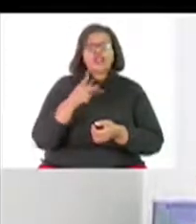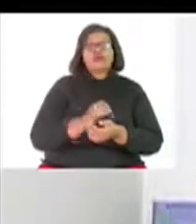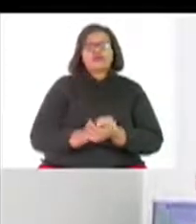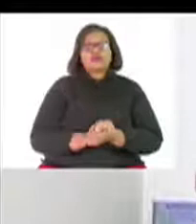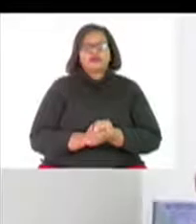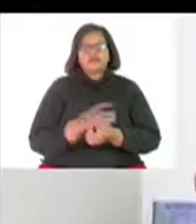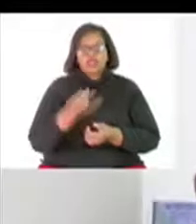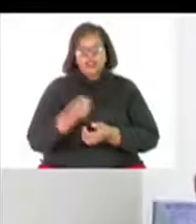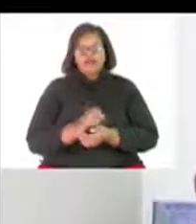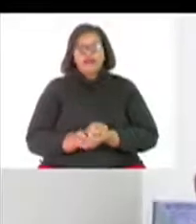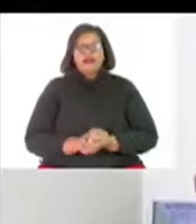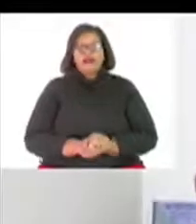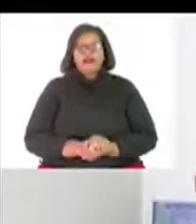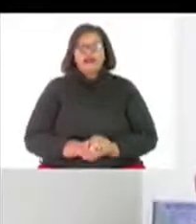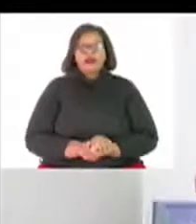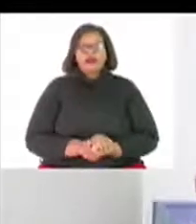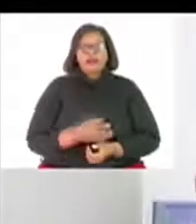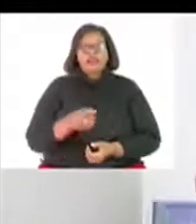Can you find another one?